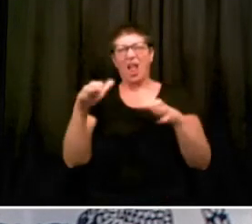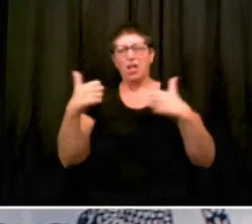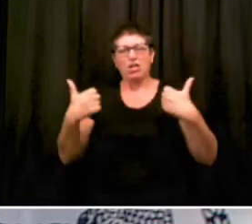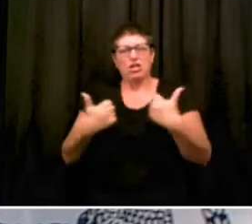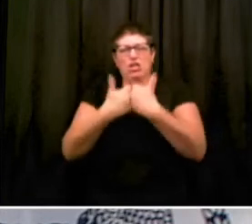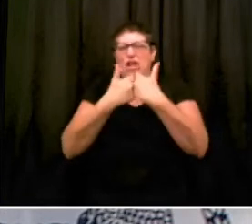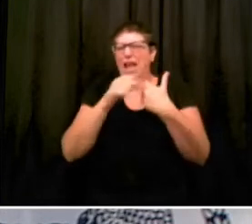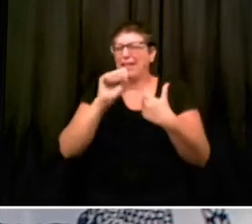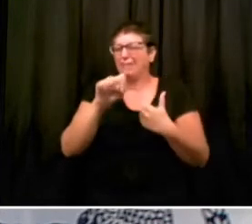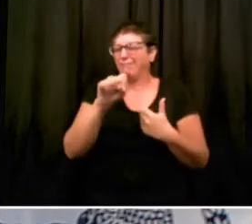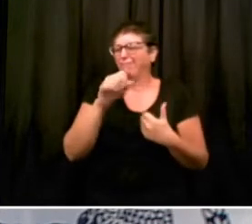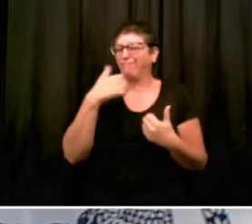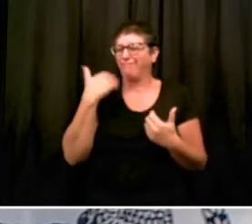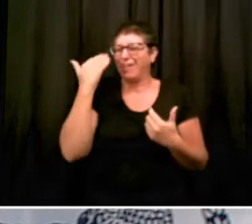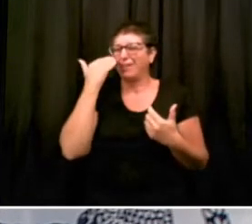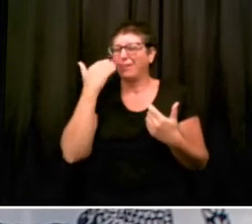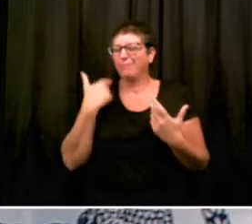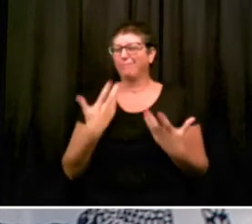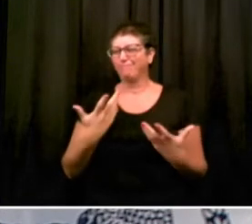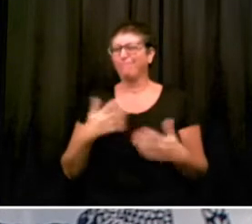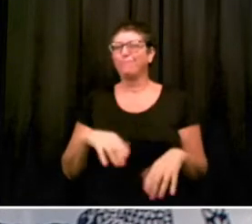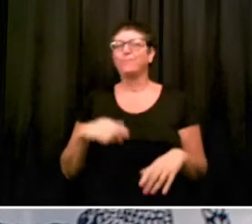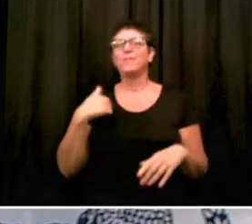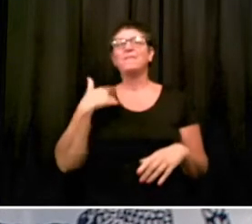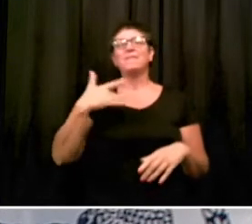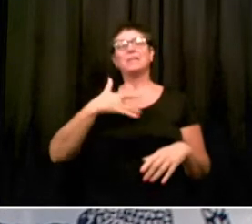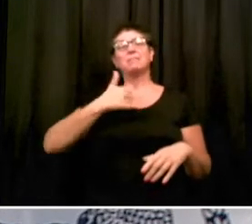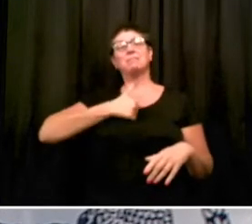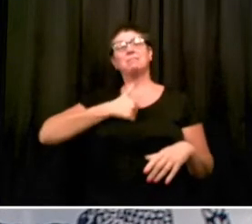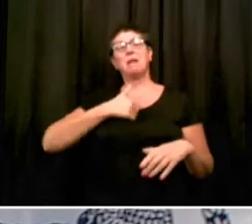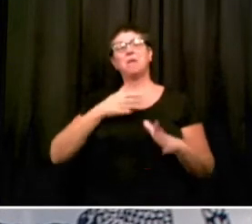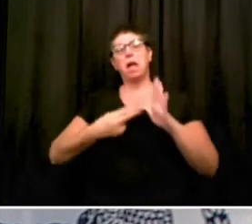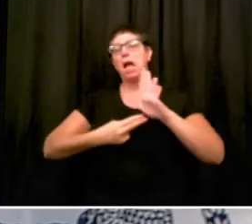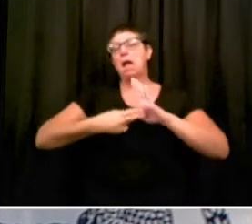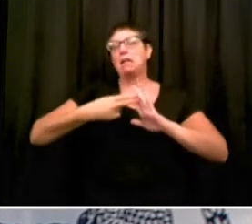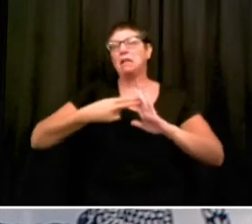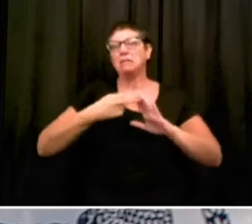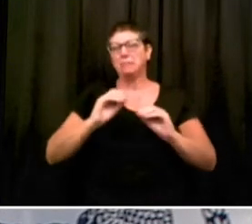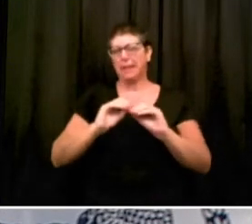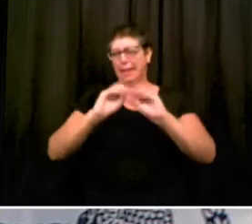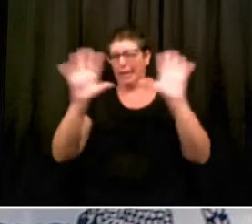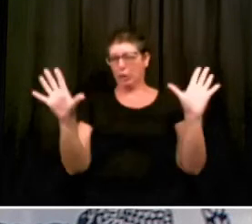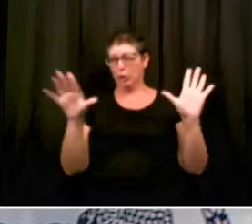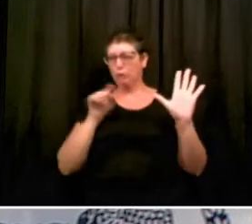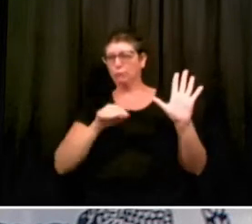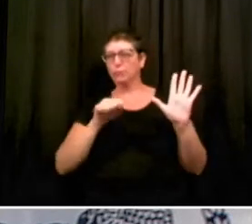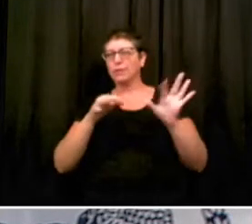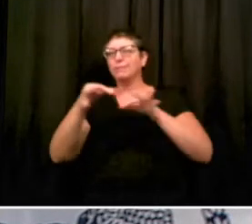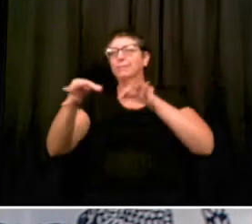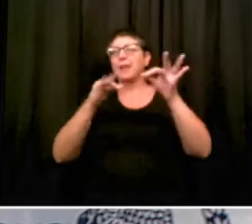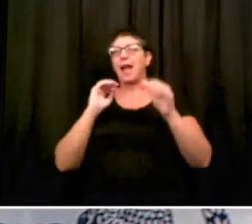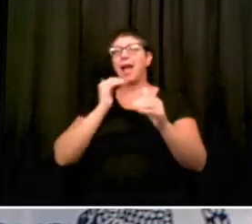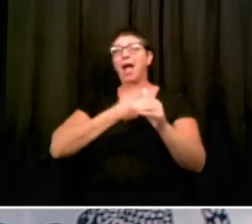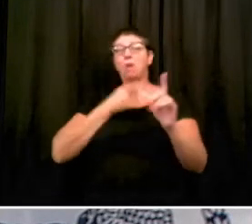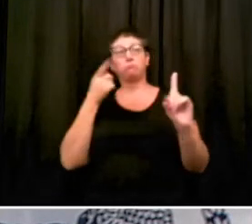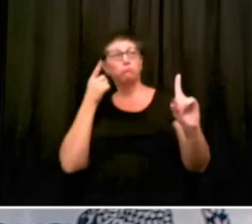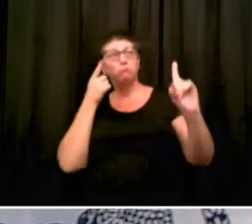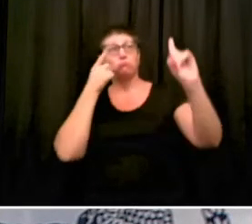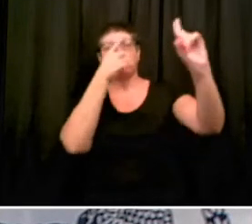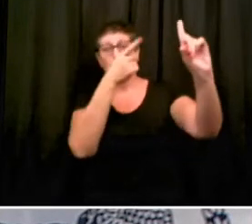been real clear about the fact that our mission over time, of course, is to bring back our public schools